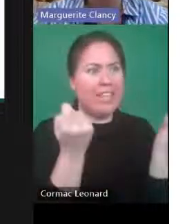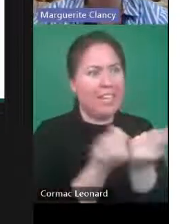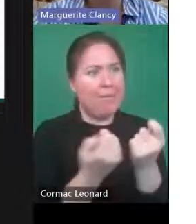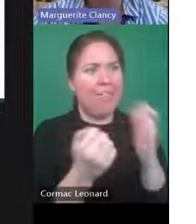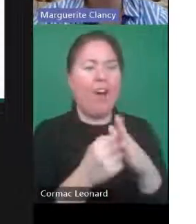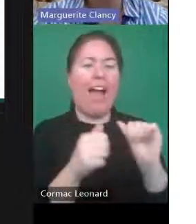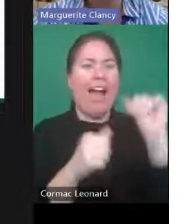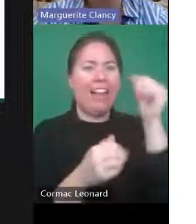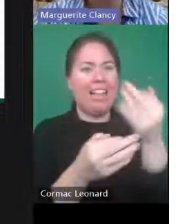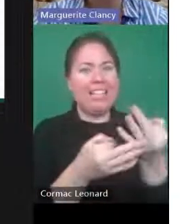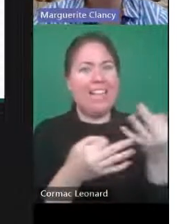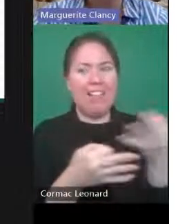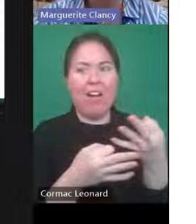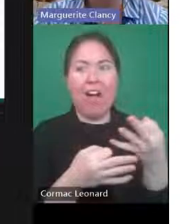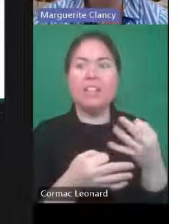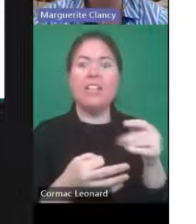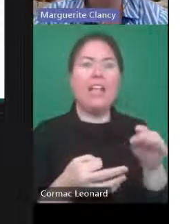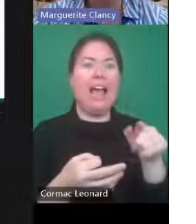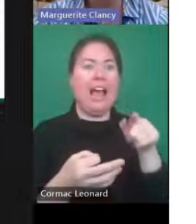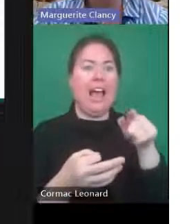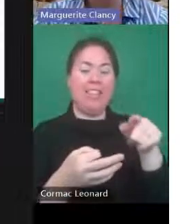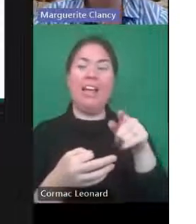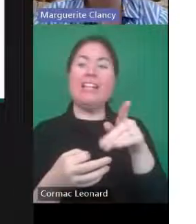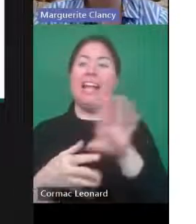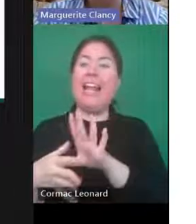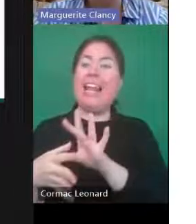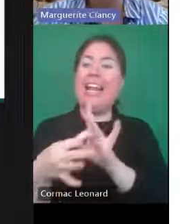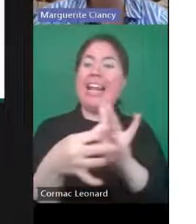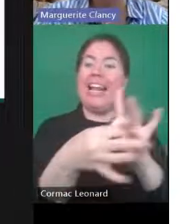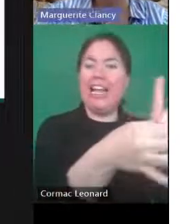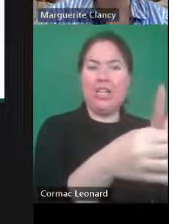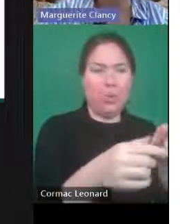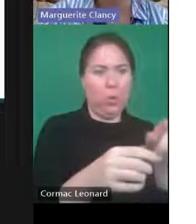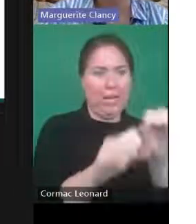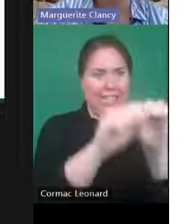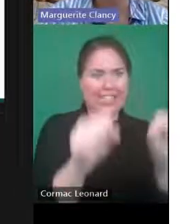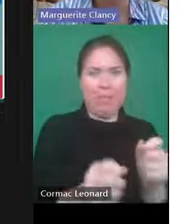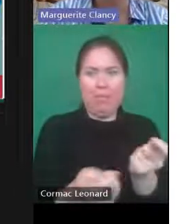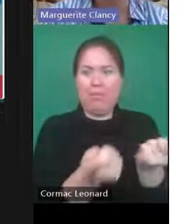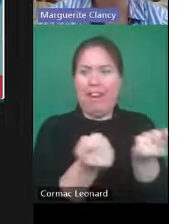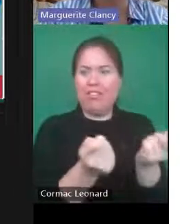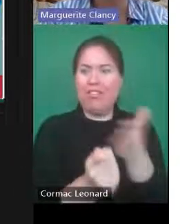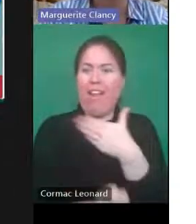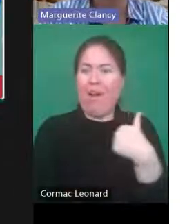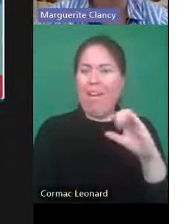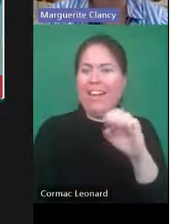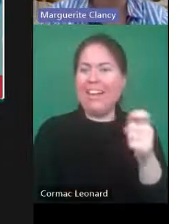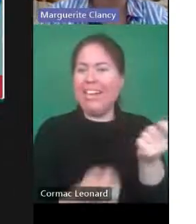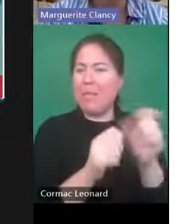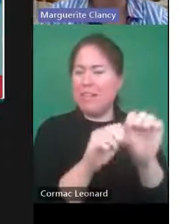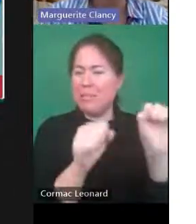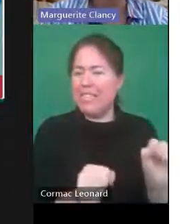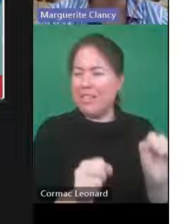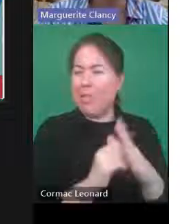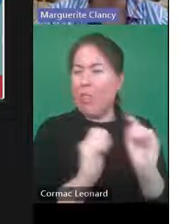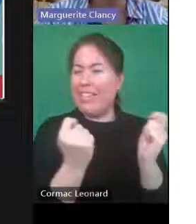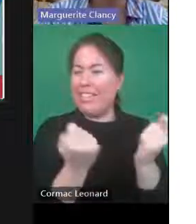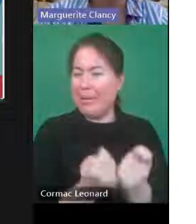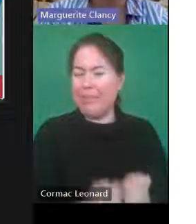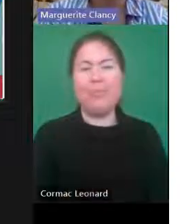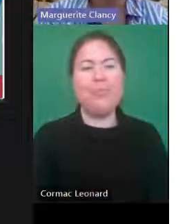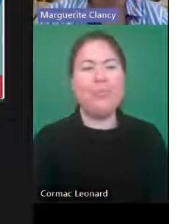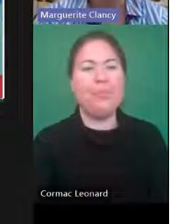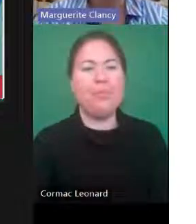using, and that is a full case management solution for our teams. Okay, so that just provides some context. Why we're